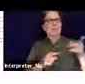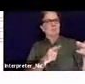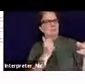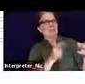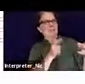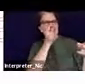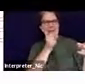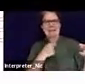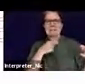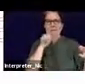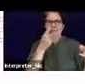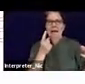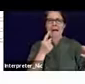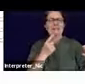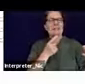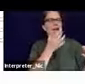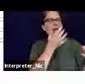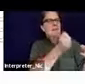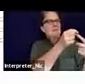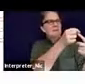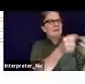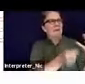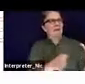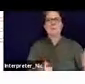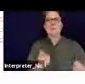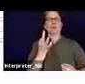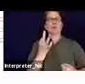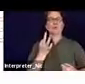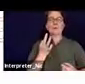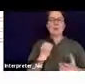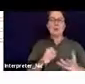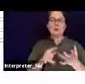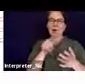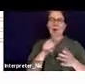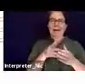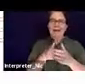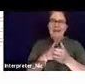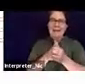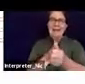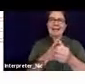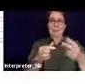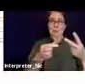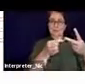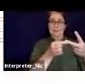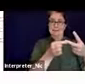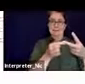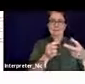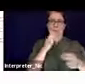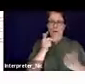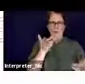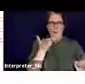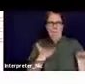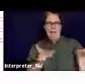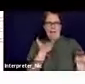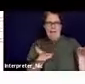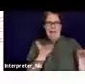difficult doing. And as a result of that, it leads me on to that second point here, as a result of that comparison, they see